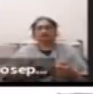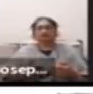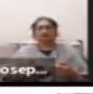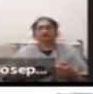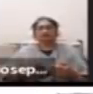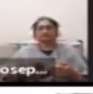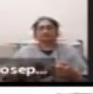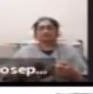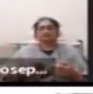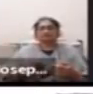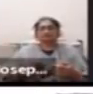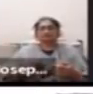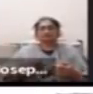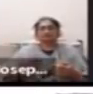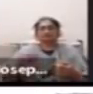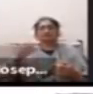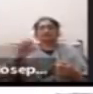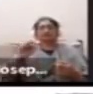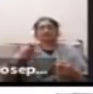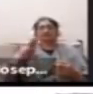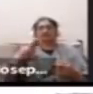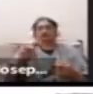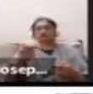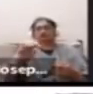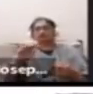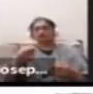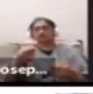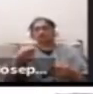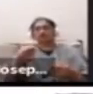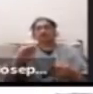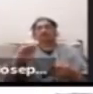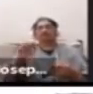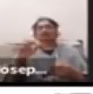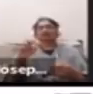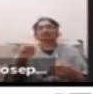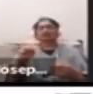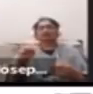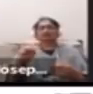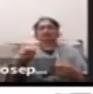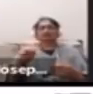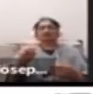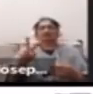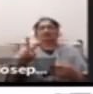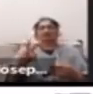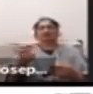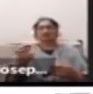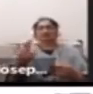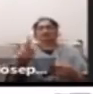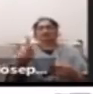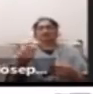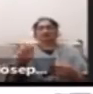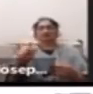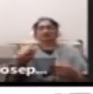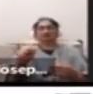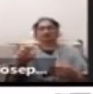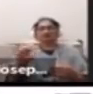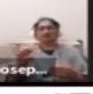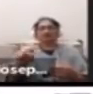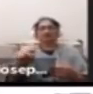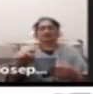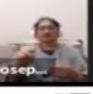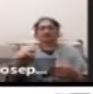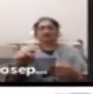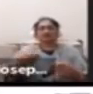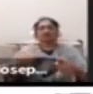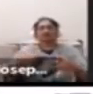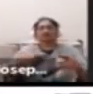Mrs. Suman Venkatesh Ji, who will be, representing Honorable Minister for Disabilities, Sata Kanike from